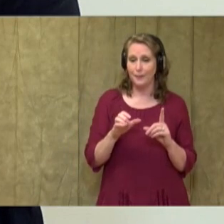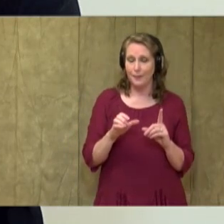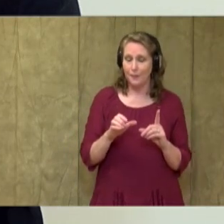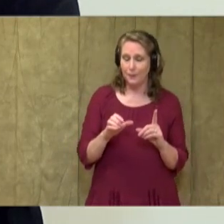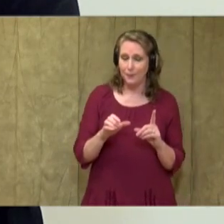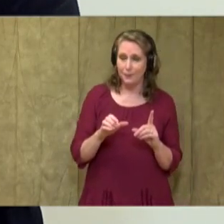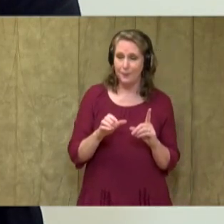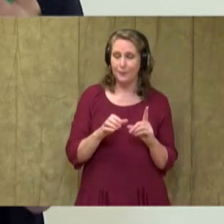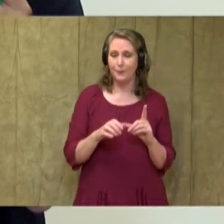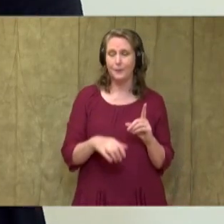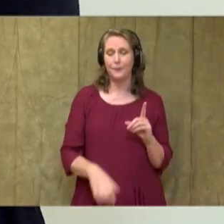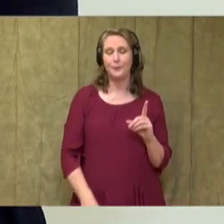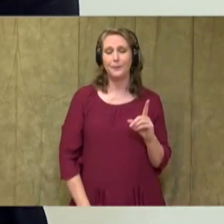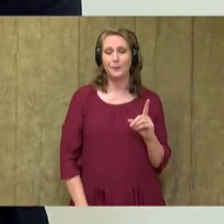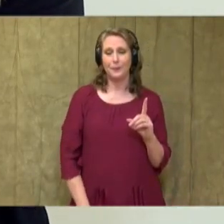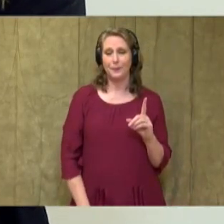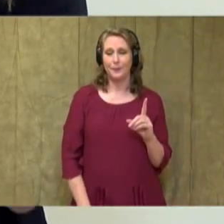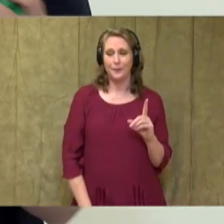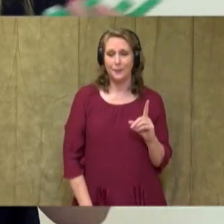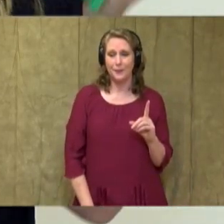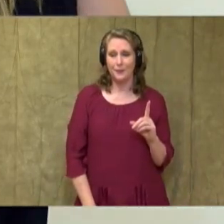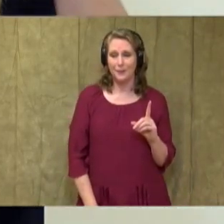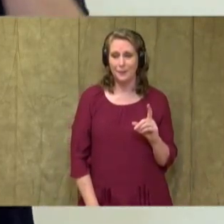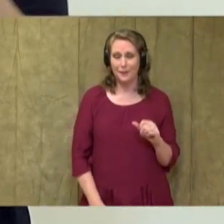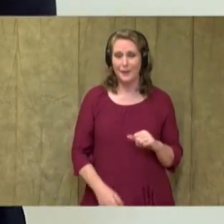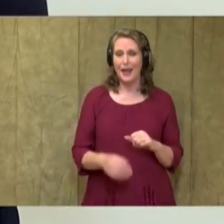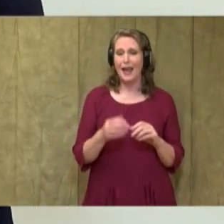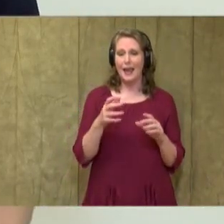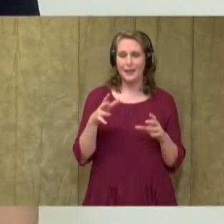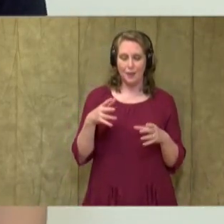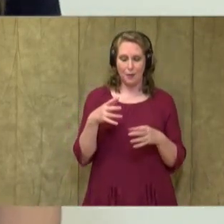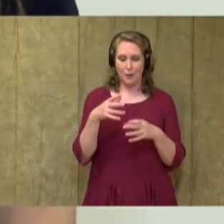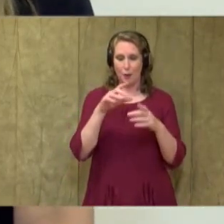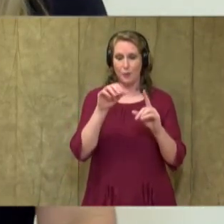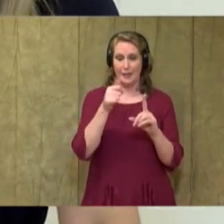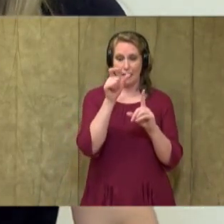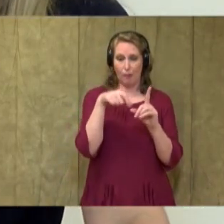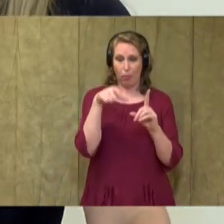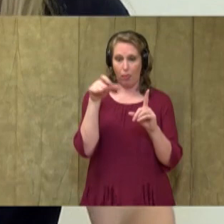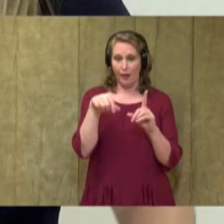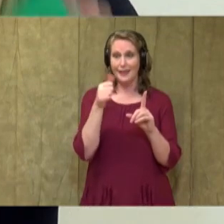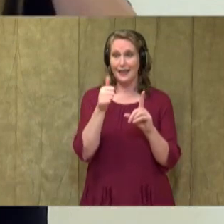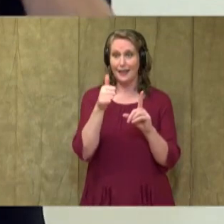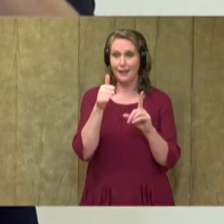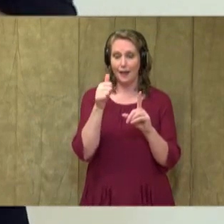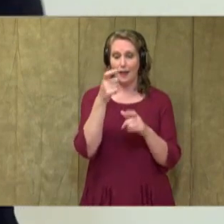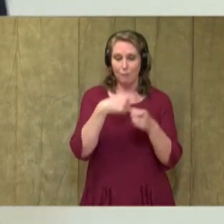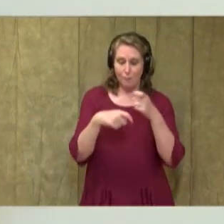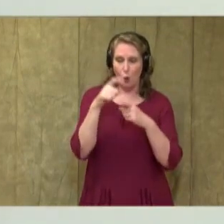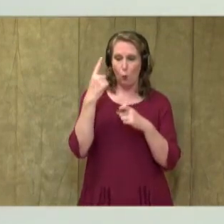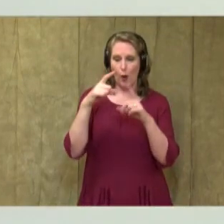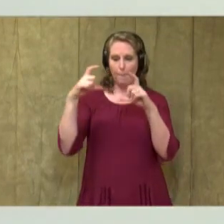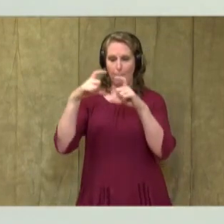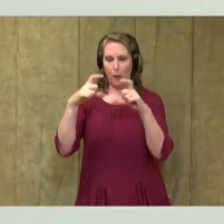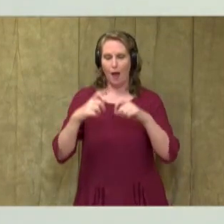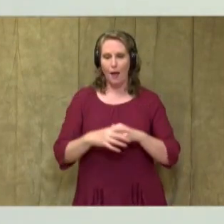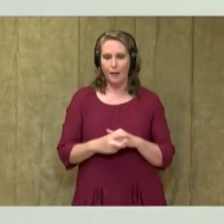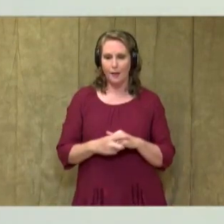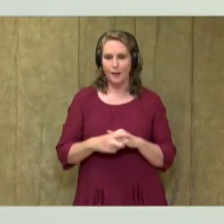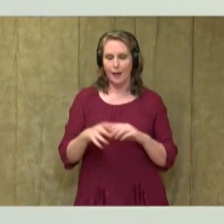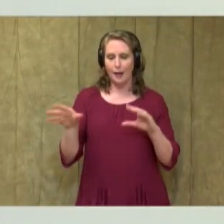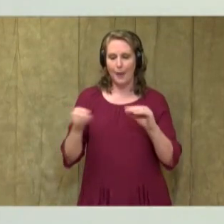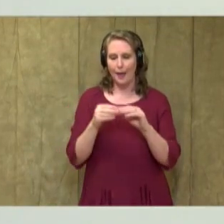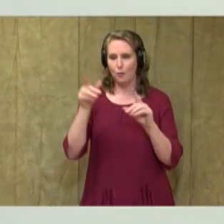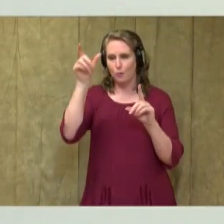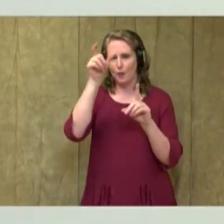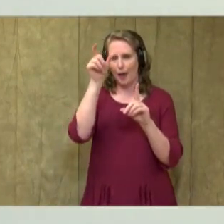70, 80, 90, 100. So I'm going to put these tens right here and I'm going to take another 100. And I'm going to put that in